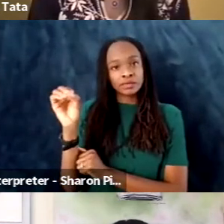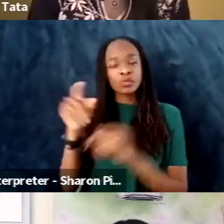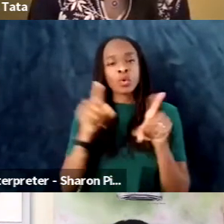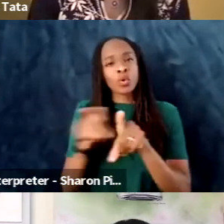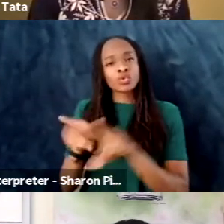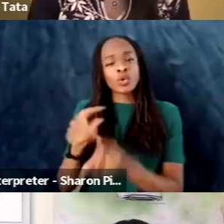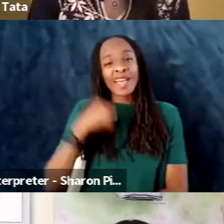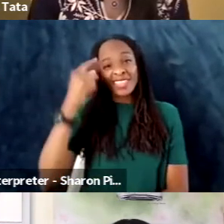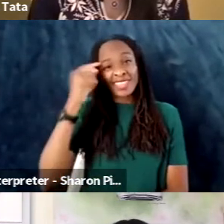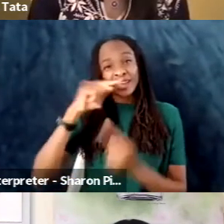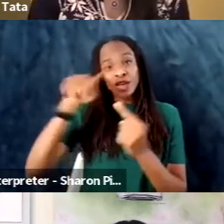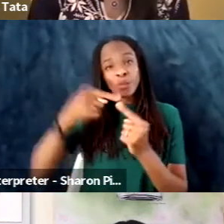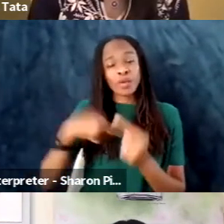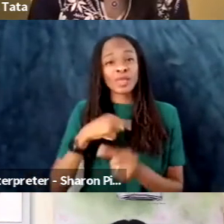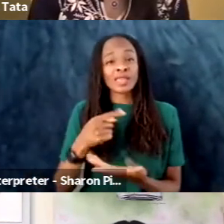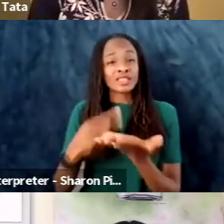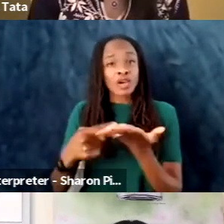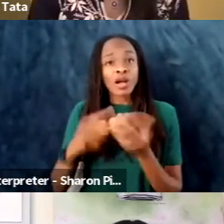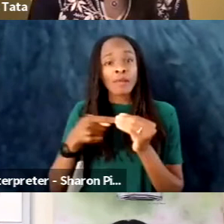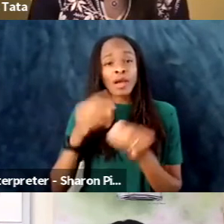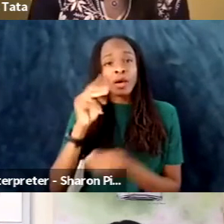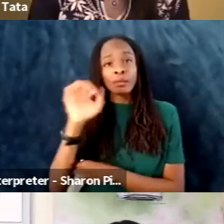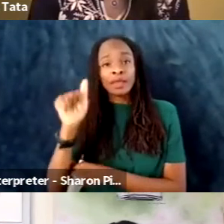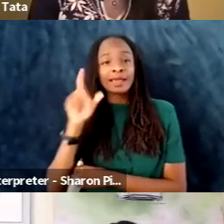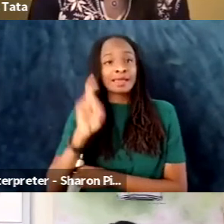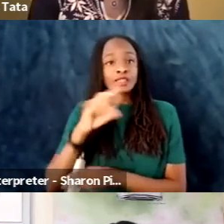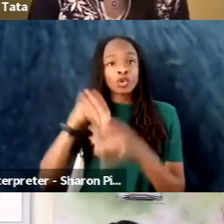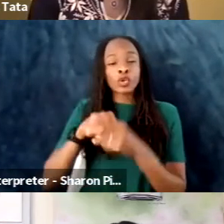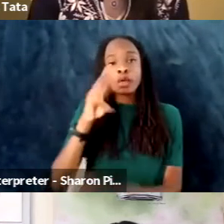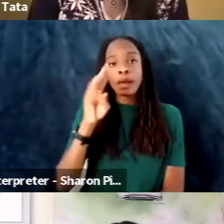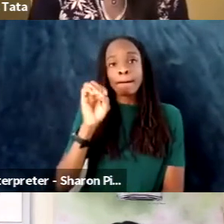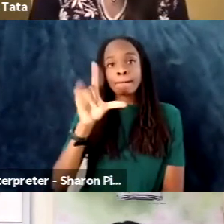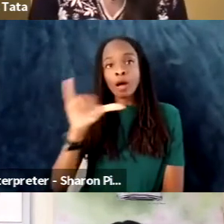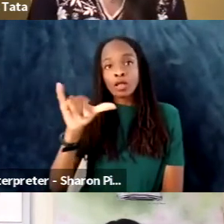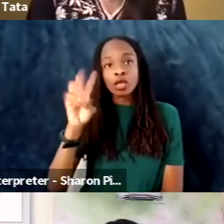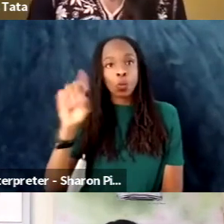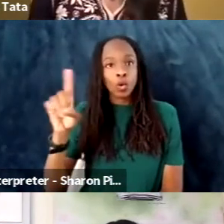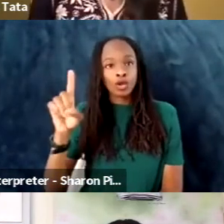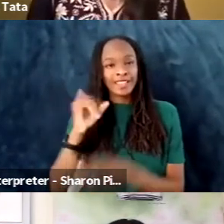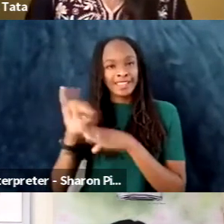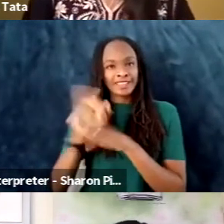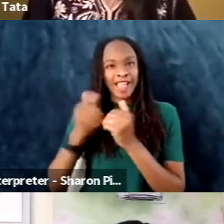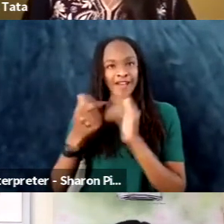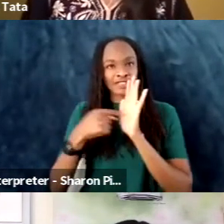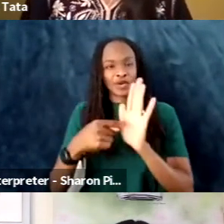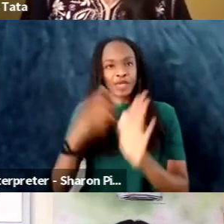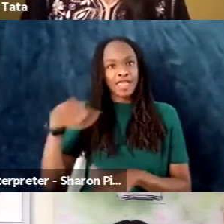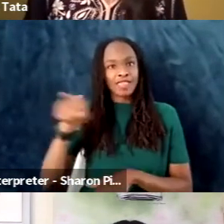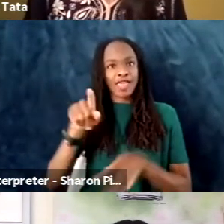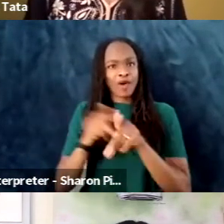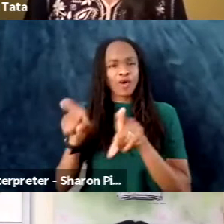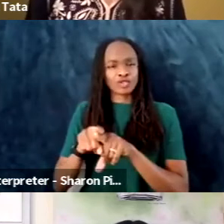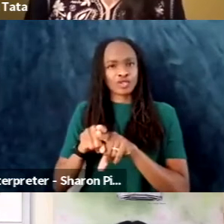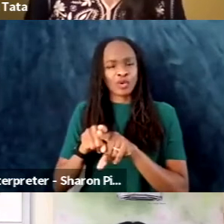also I think when we talk about media, we have to include Bollywood, the industry of how this is portrayed and how they have also built this